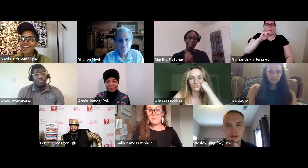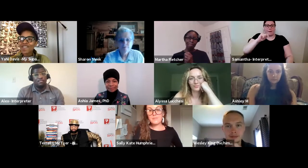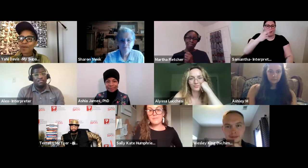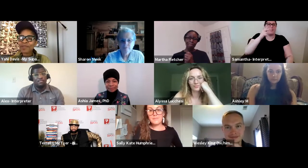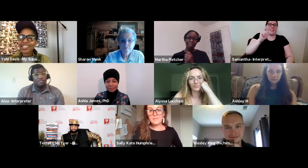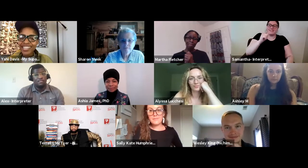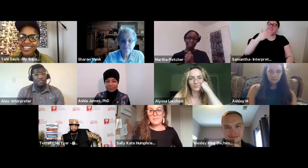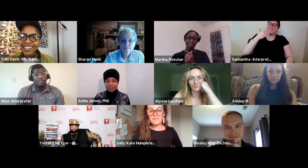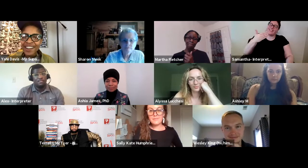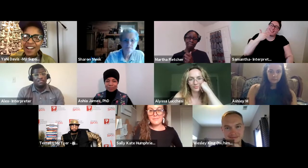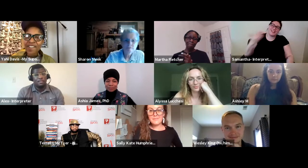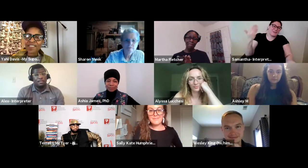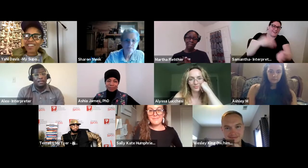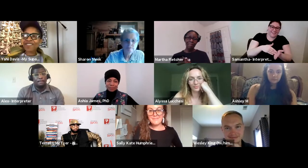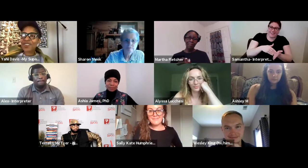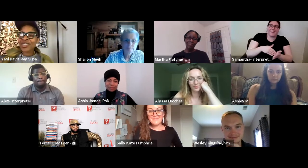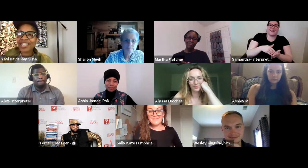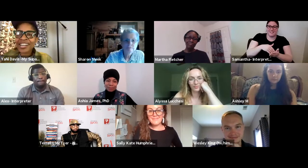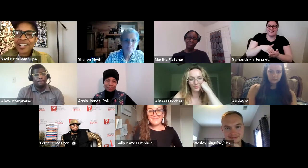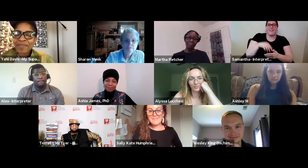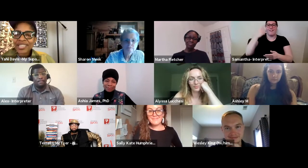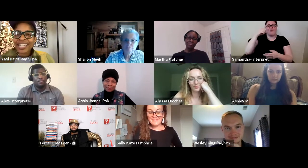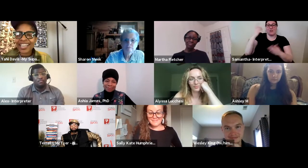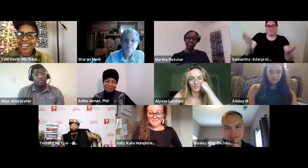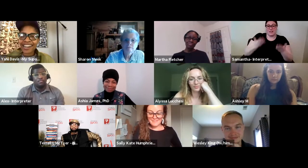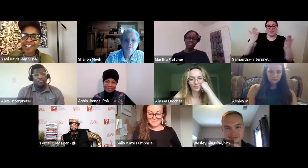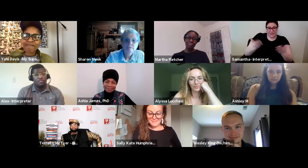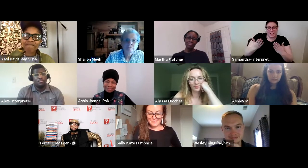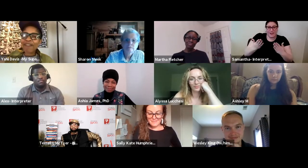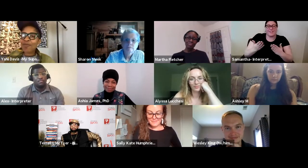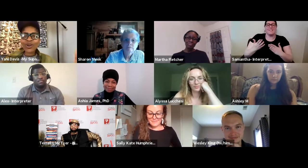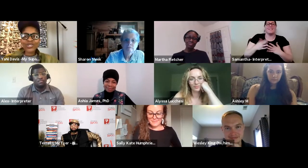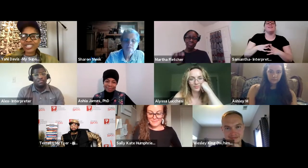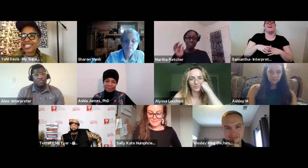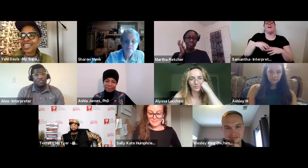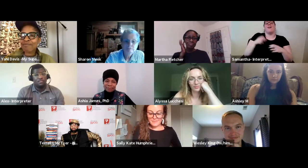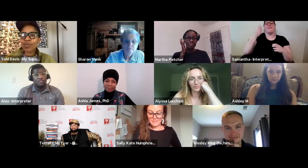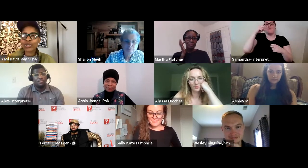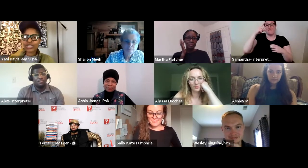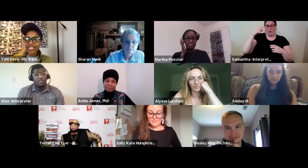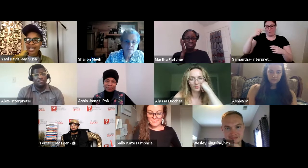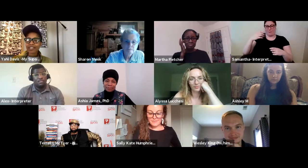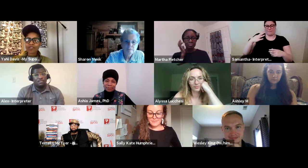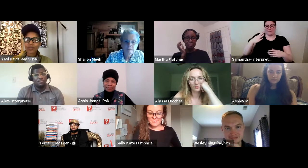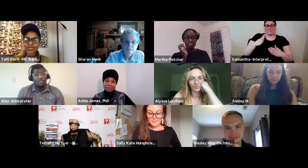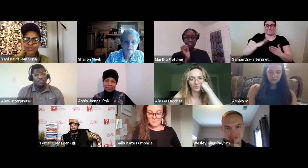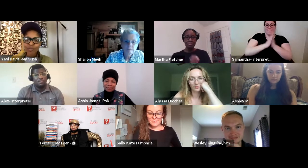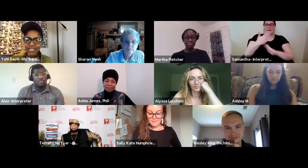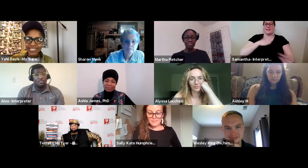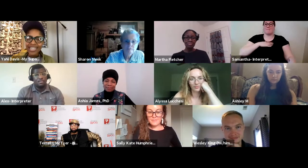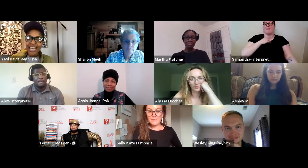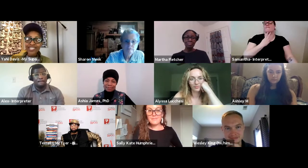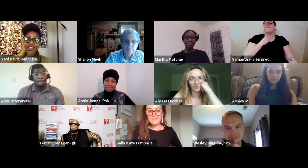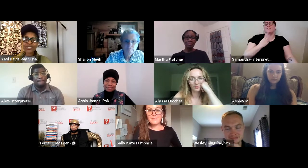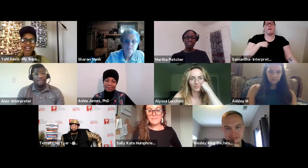again for being here, and for being my words today. I love words so